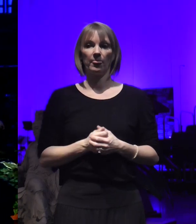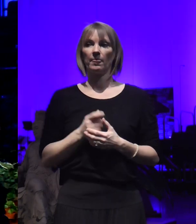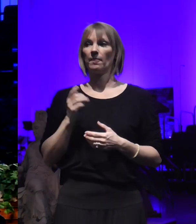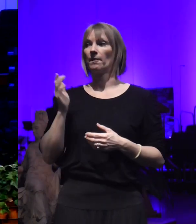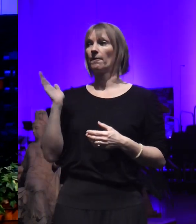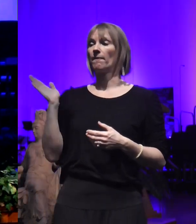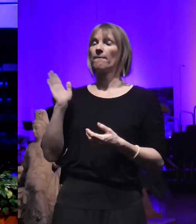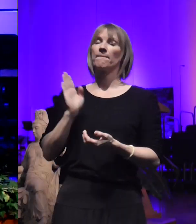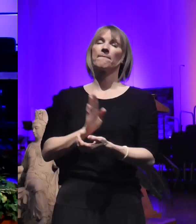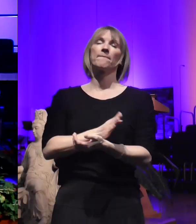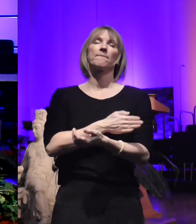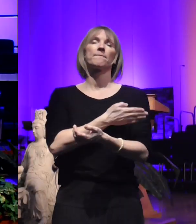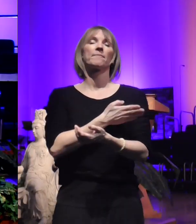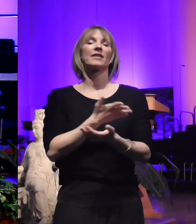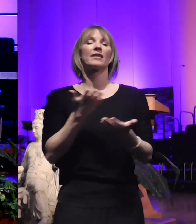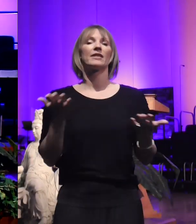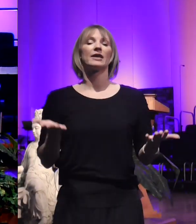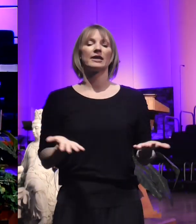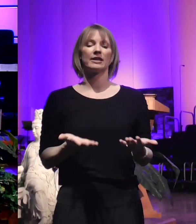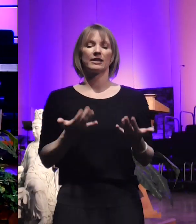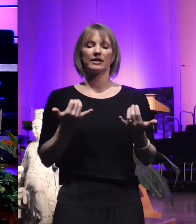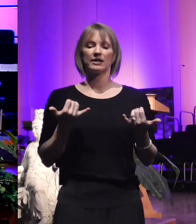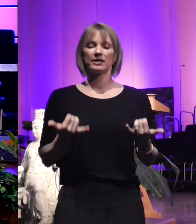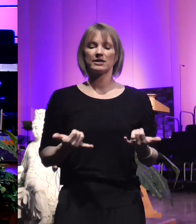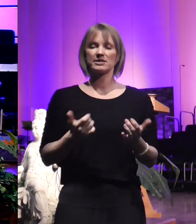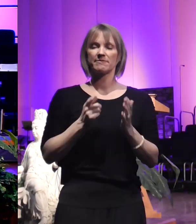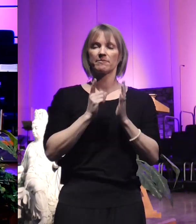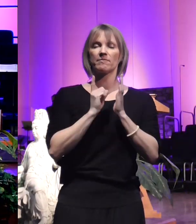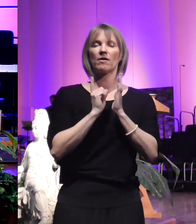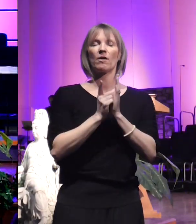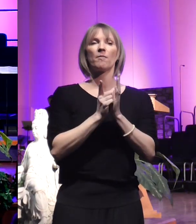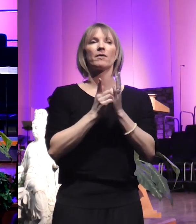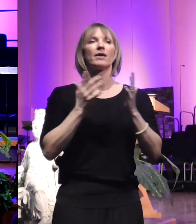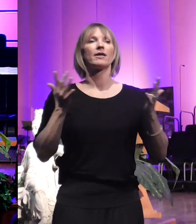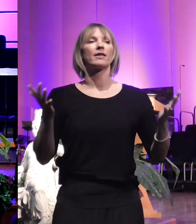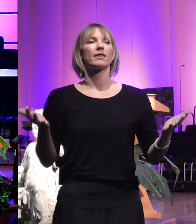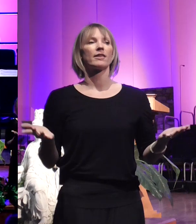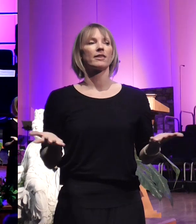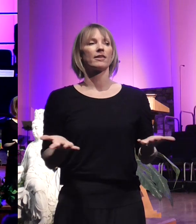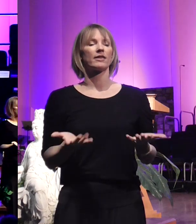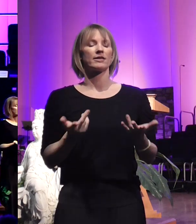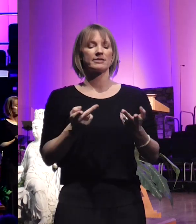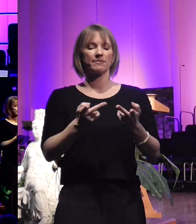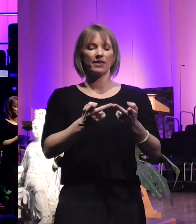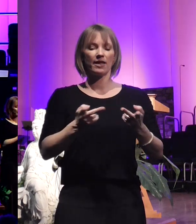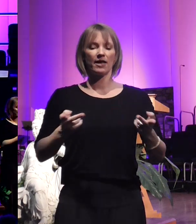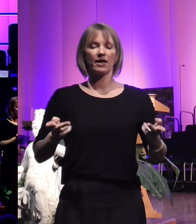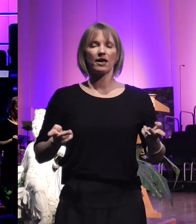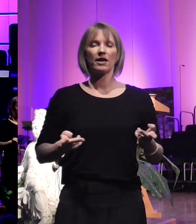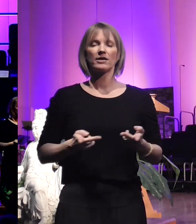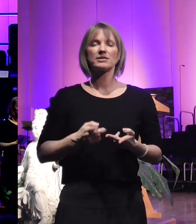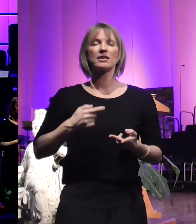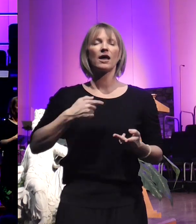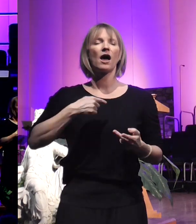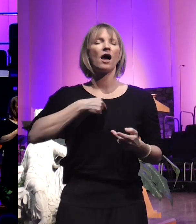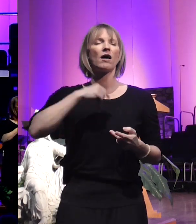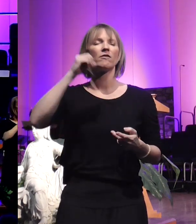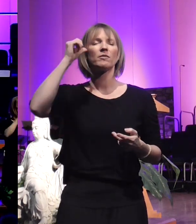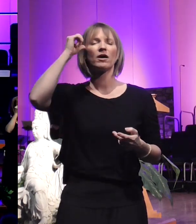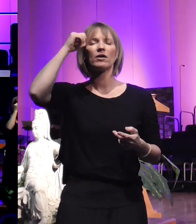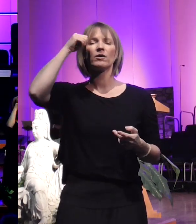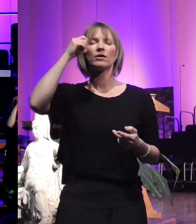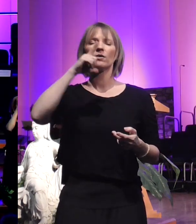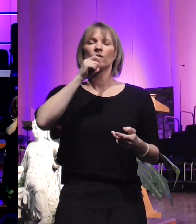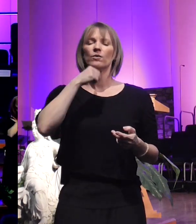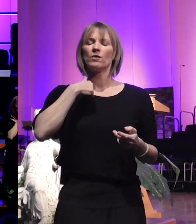In this moment, in this place, I